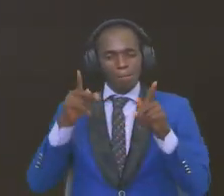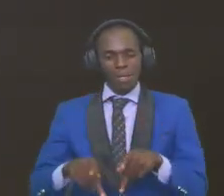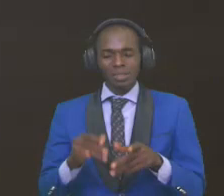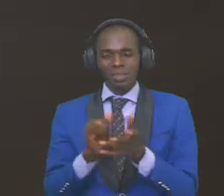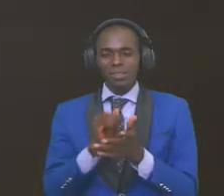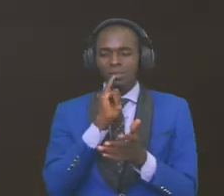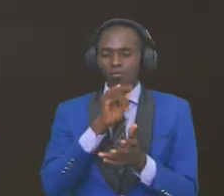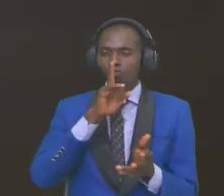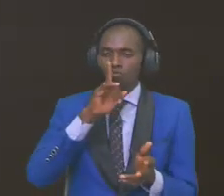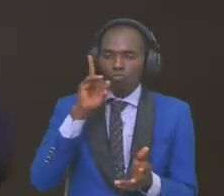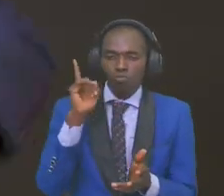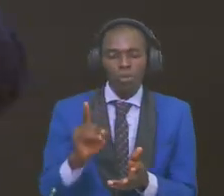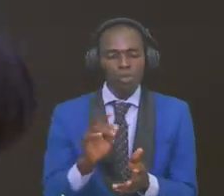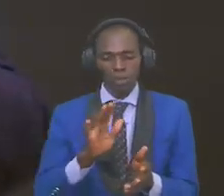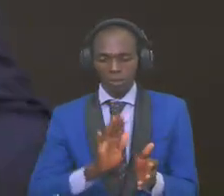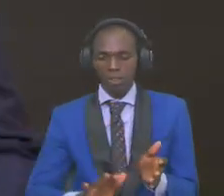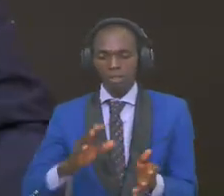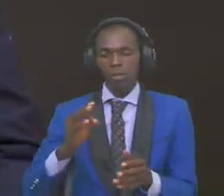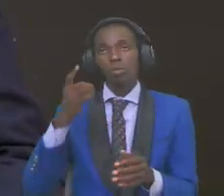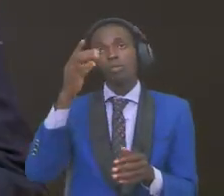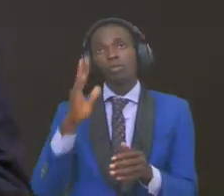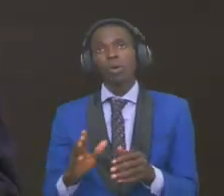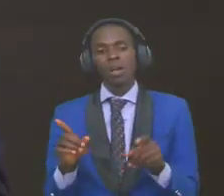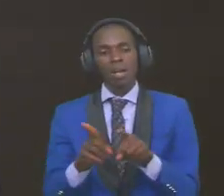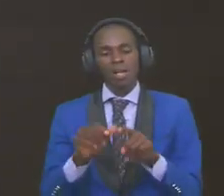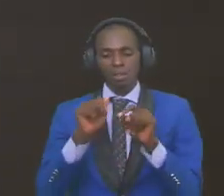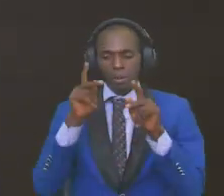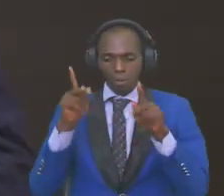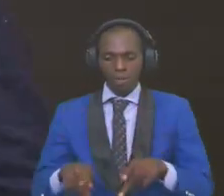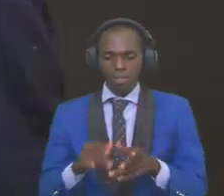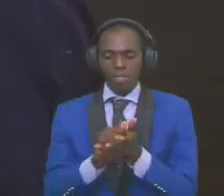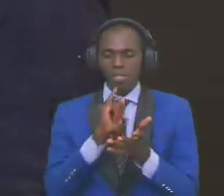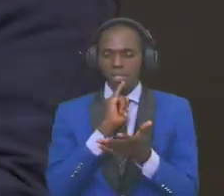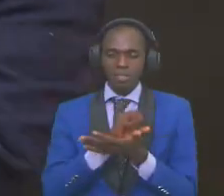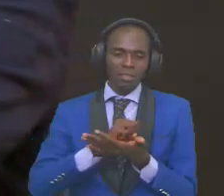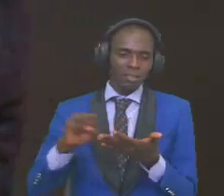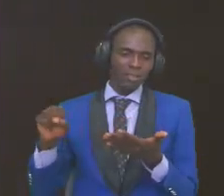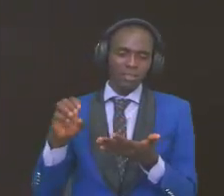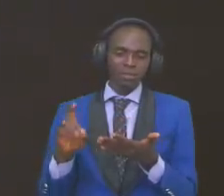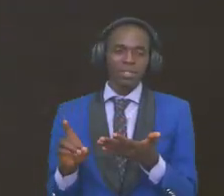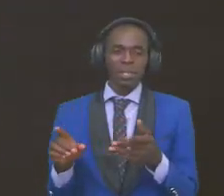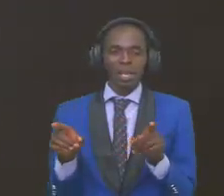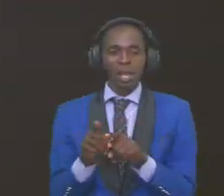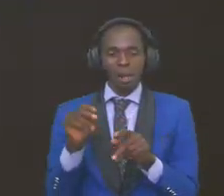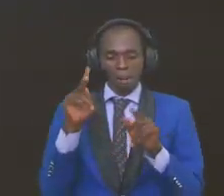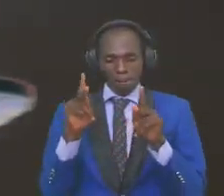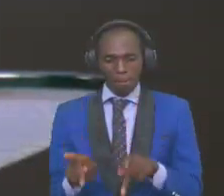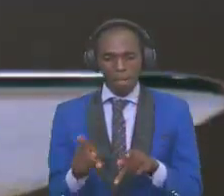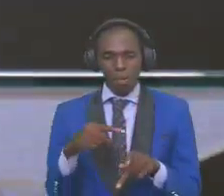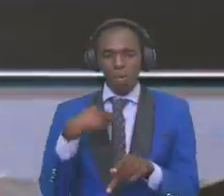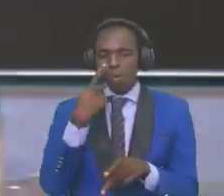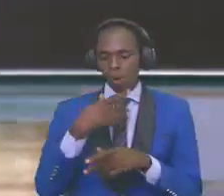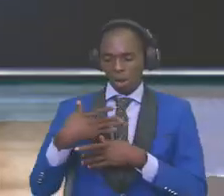child of God, as a person sanctified, as a person whose heart had